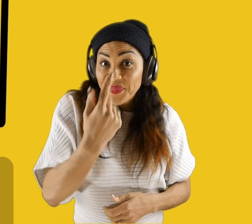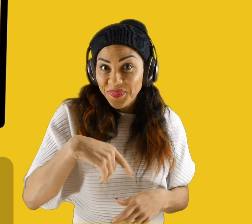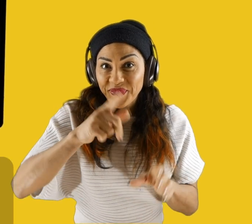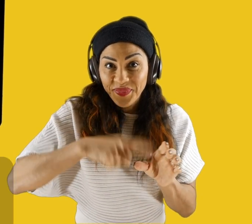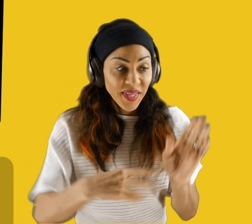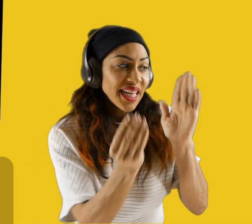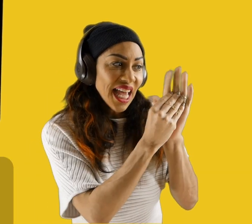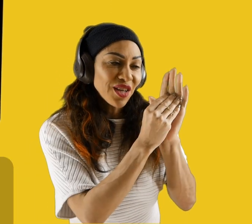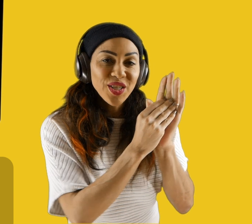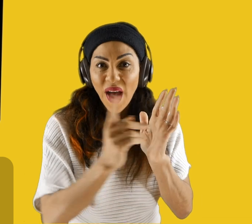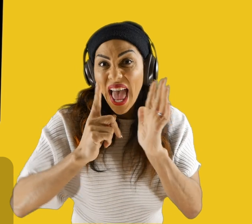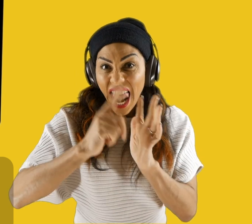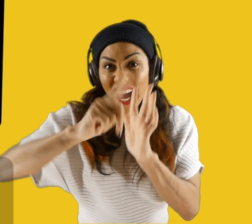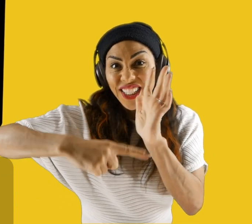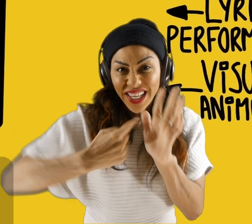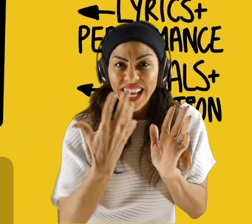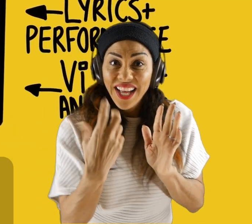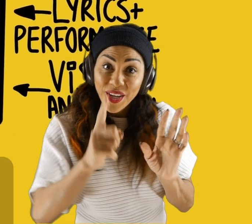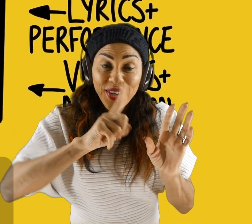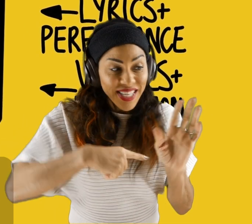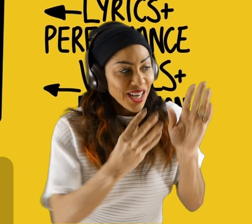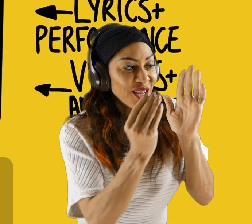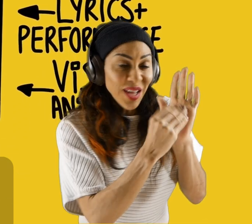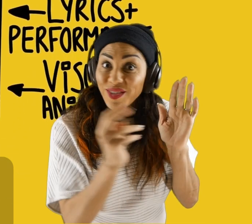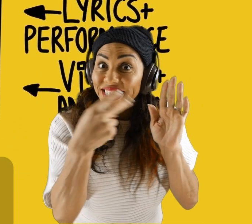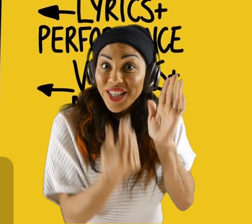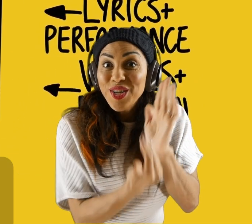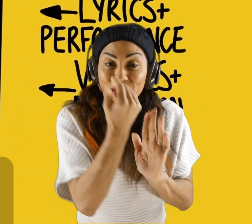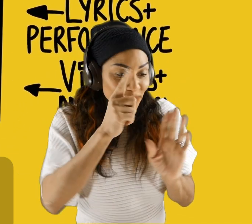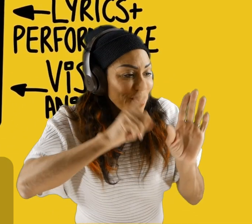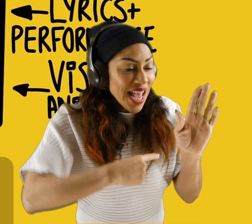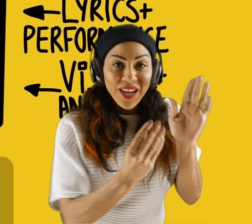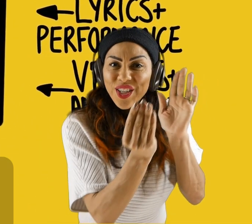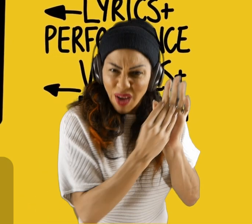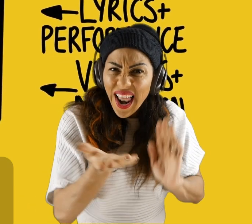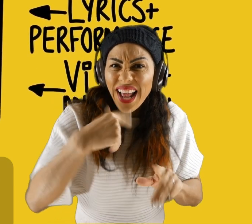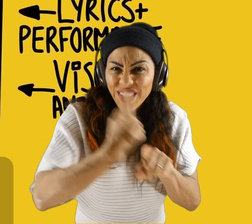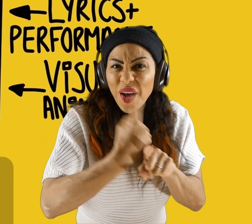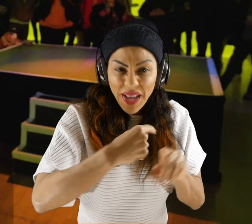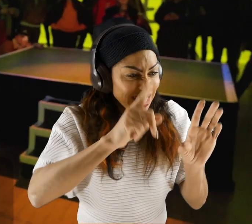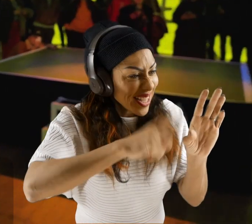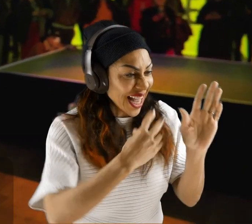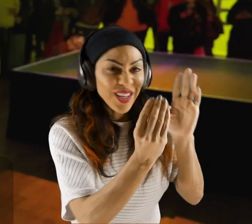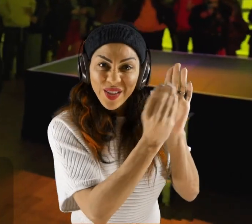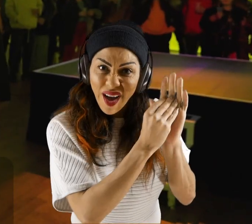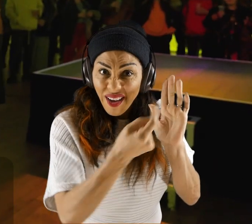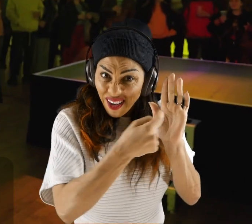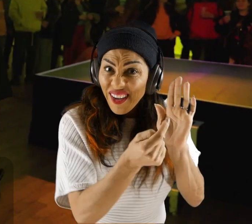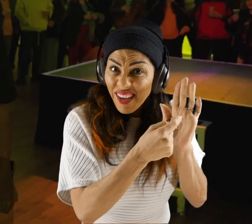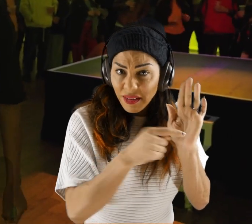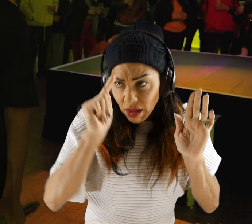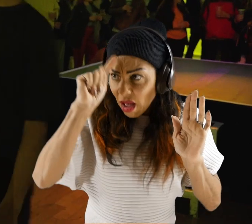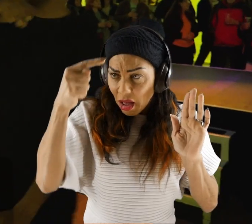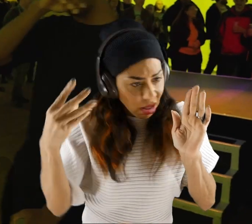It's the yellow square. Elijah's got a new yellow square. You seen the new yellow square? Let's talk about this yellow square. Car, it's the yellow